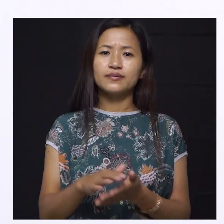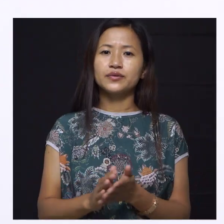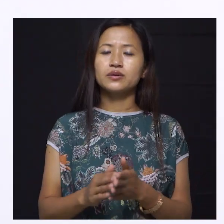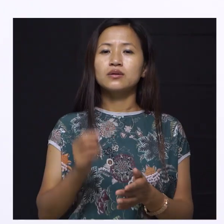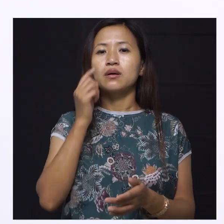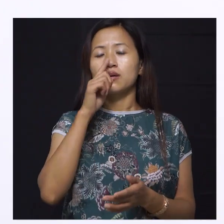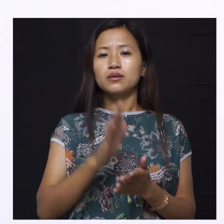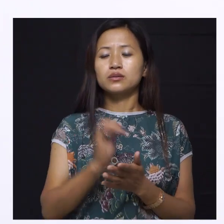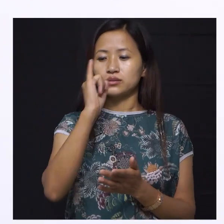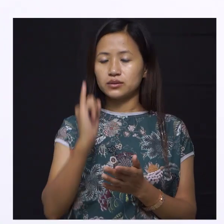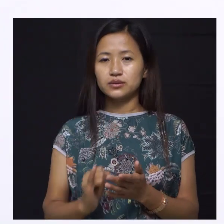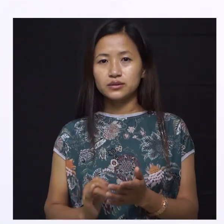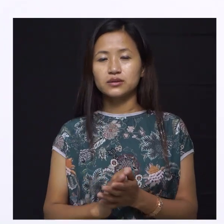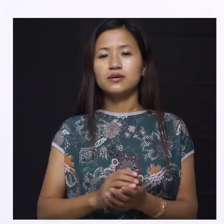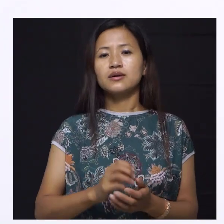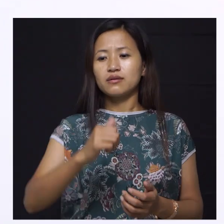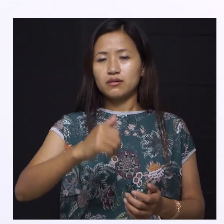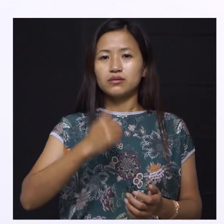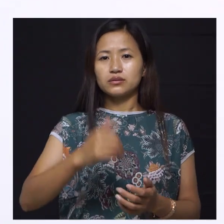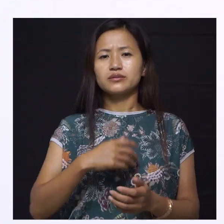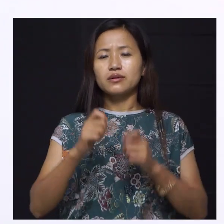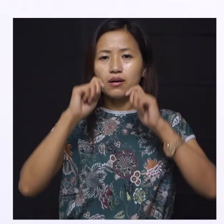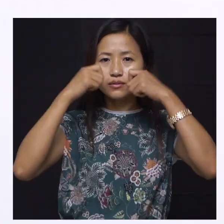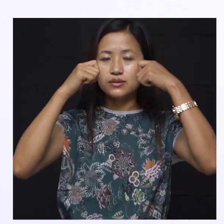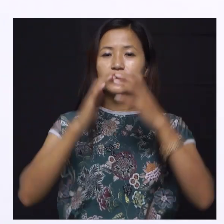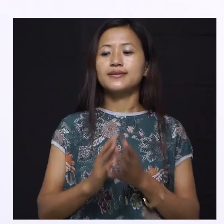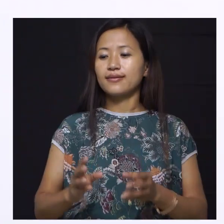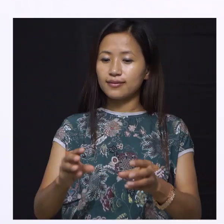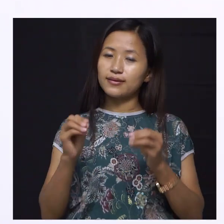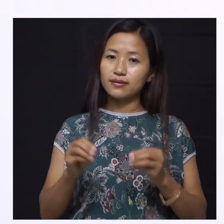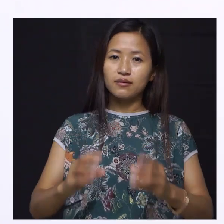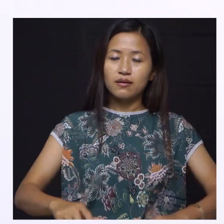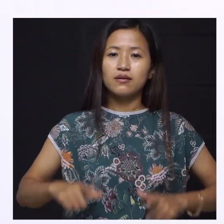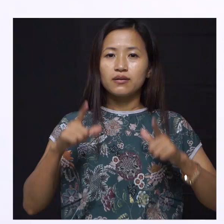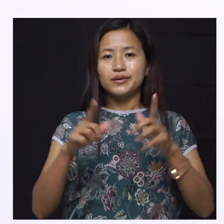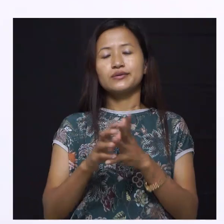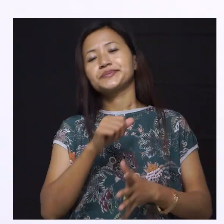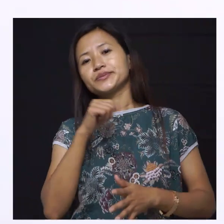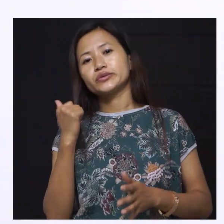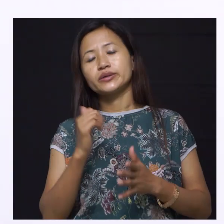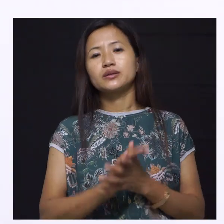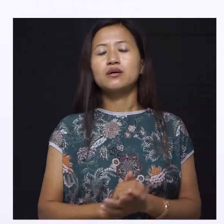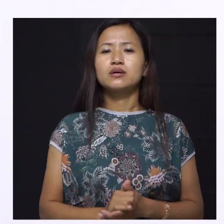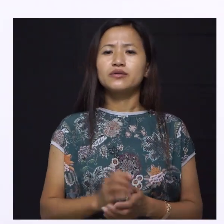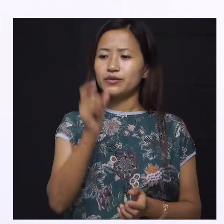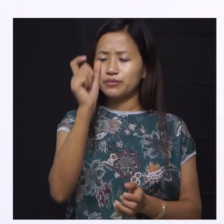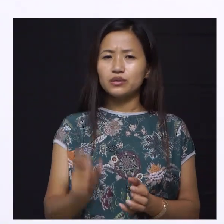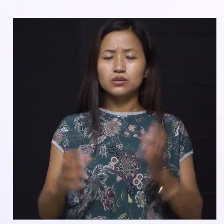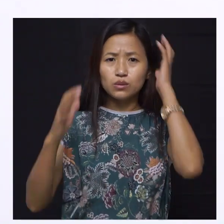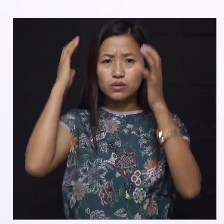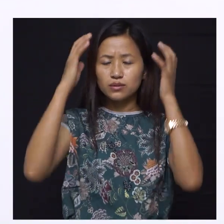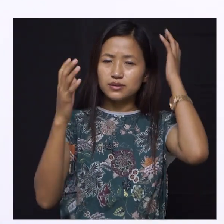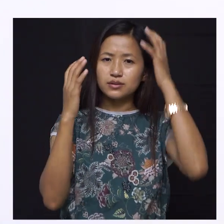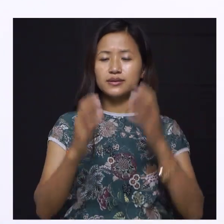would weep herself to death. That means she would keep crying, and that may even take her life. If a person worries so much, your worries can kill